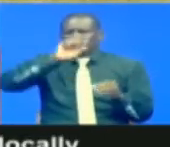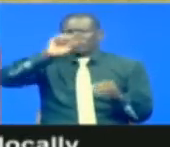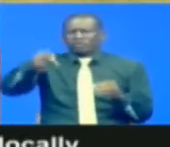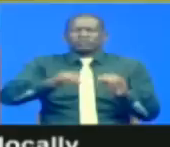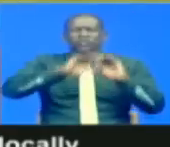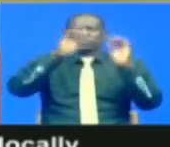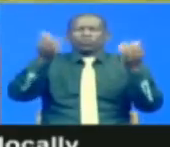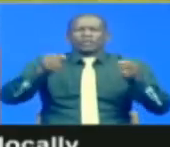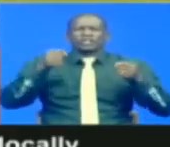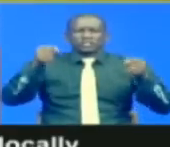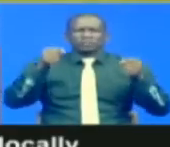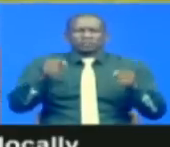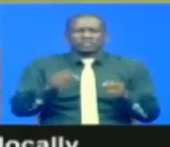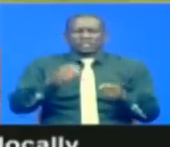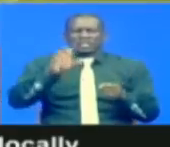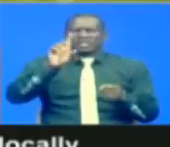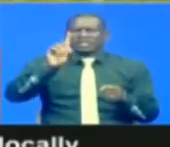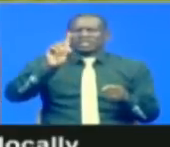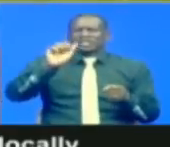Championships in Doha.